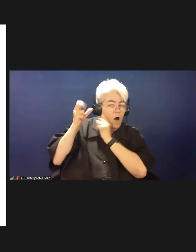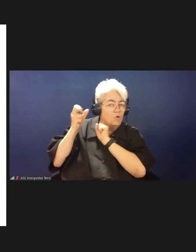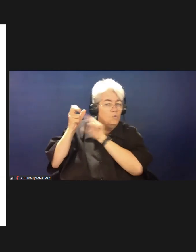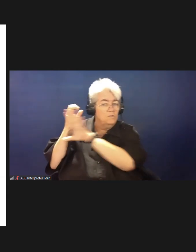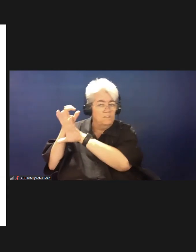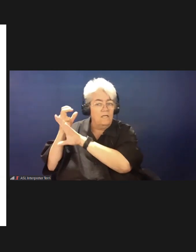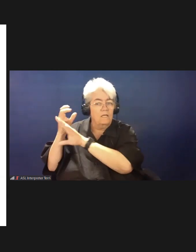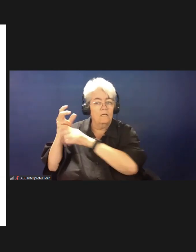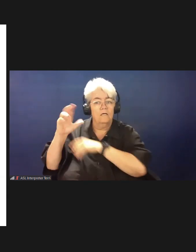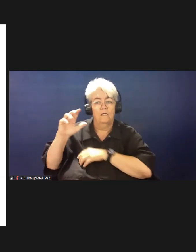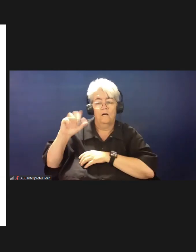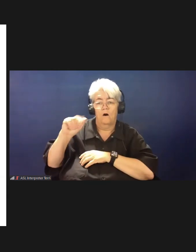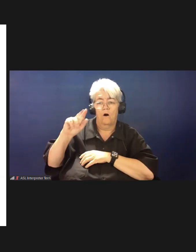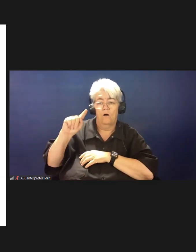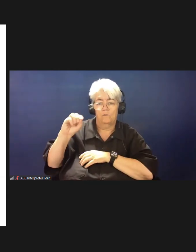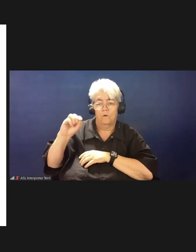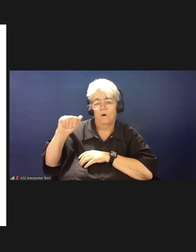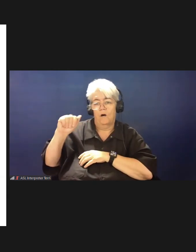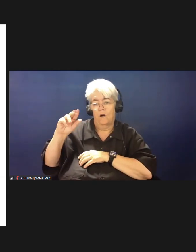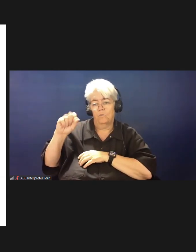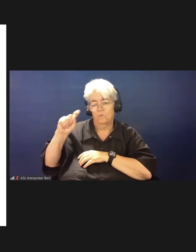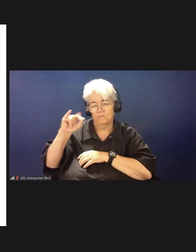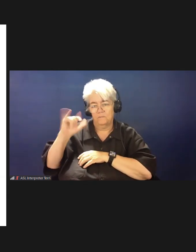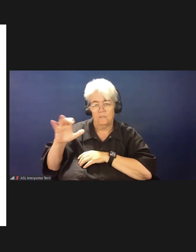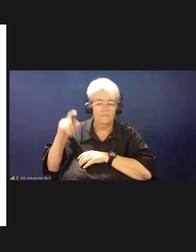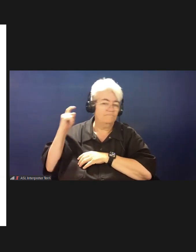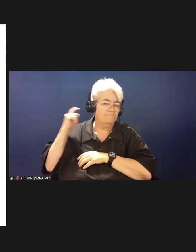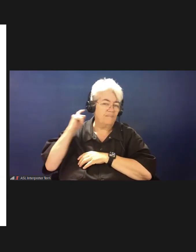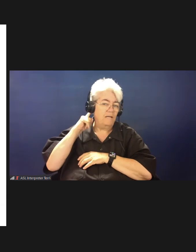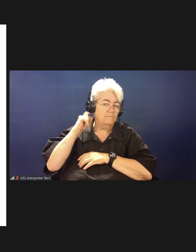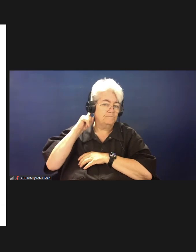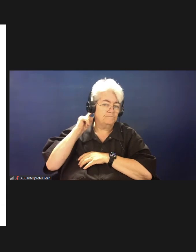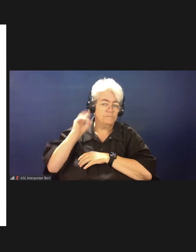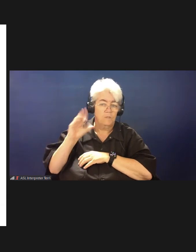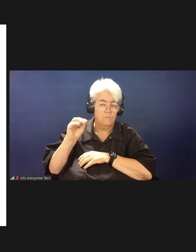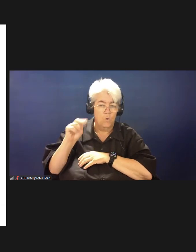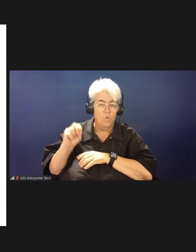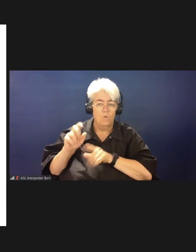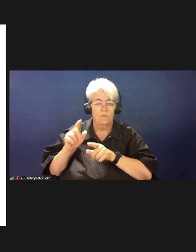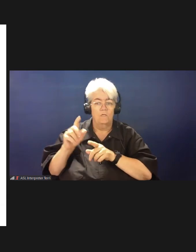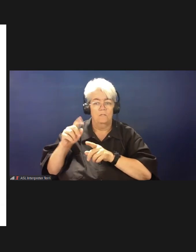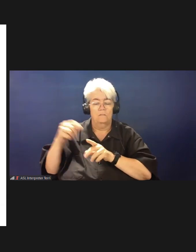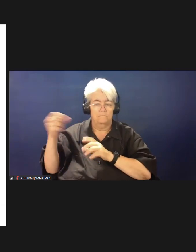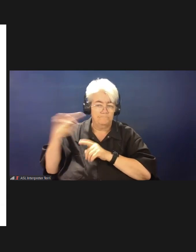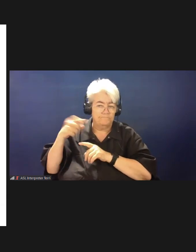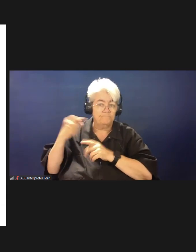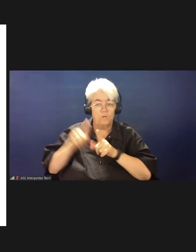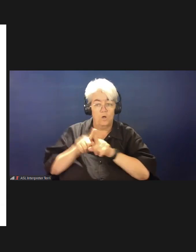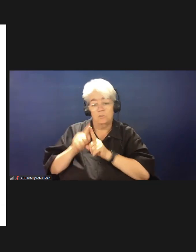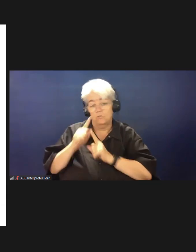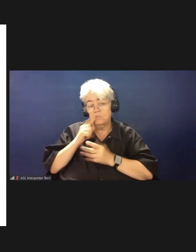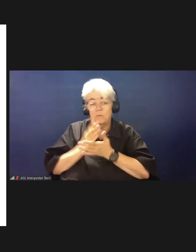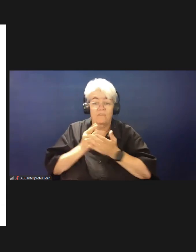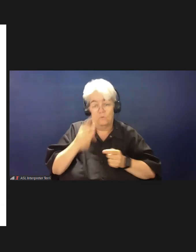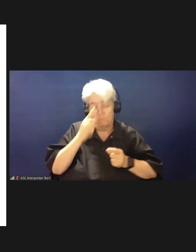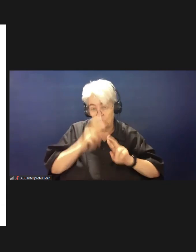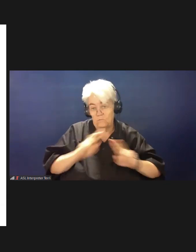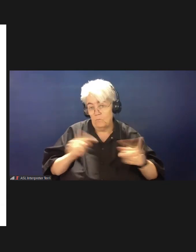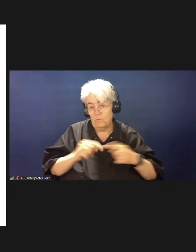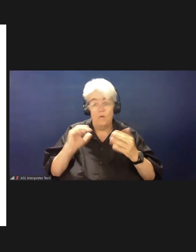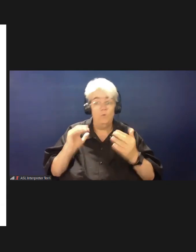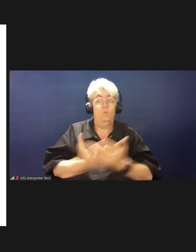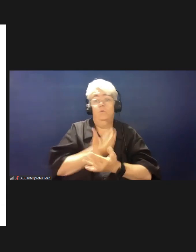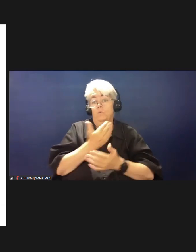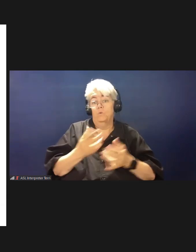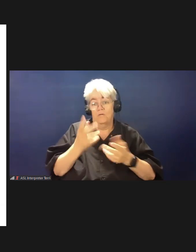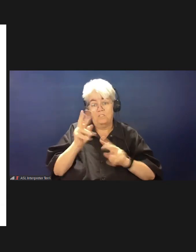which many of you are doing. And since some of you are also preparing for a new round of screening with a group of children